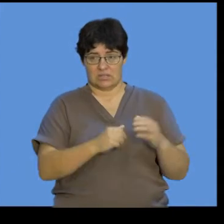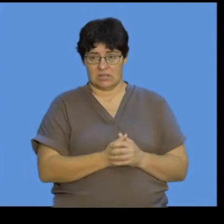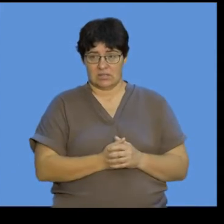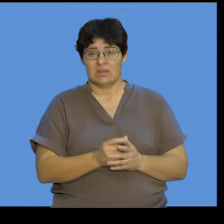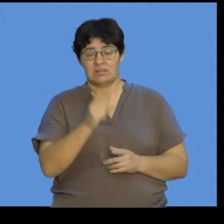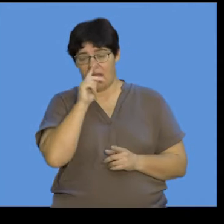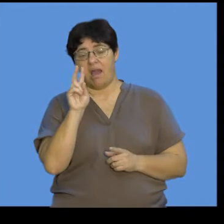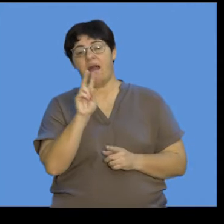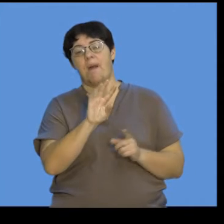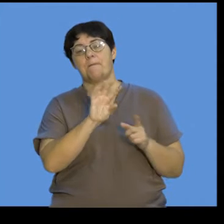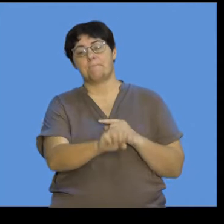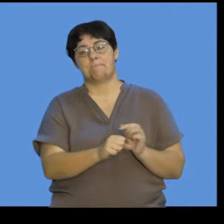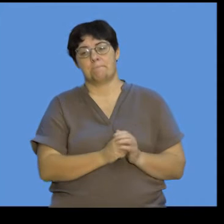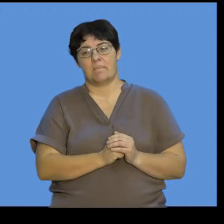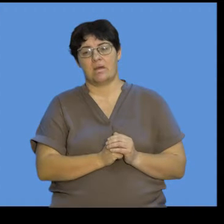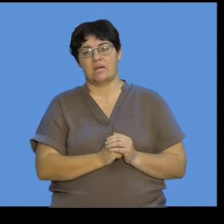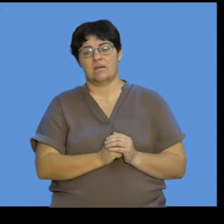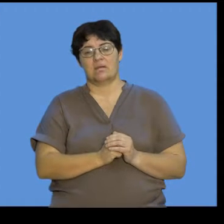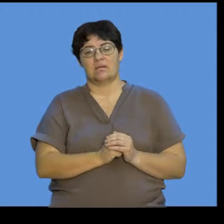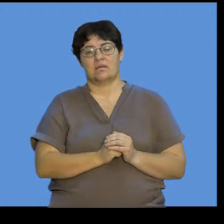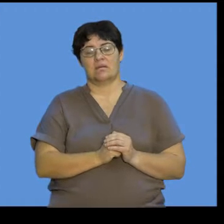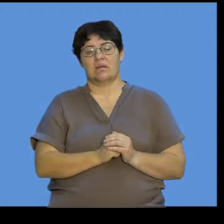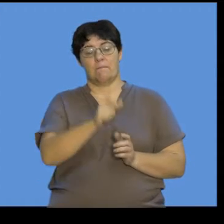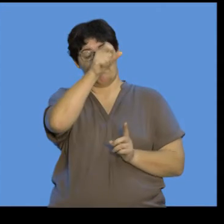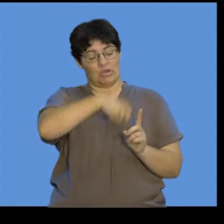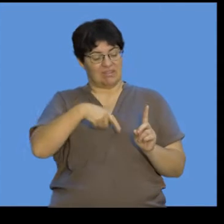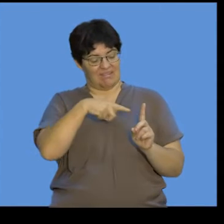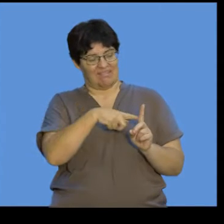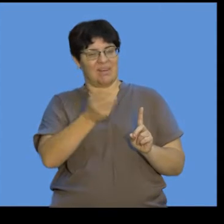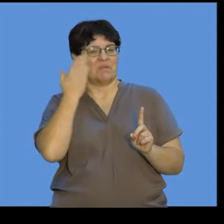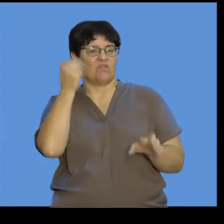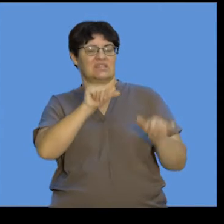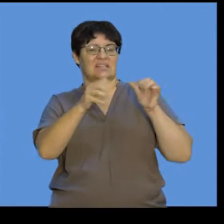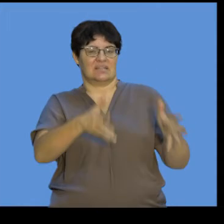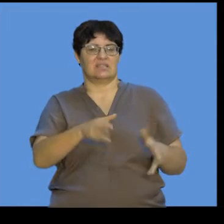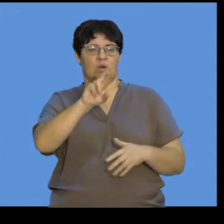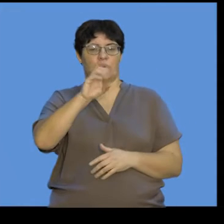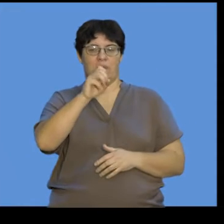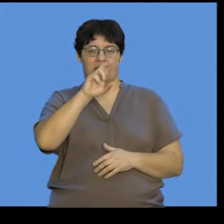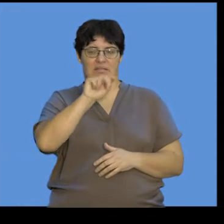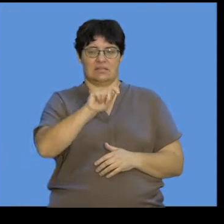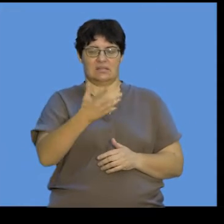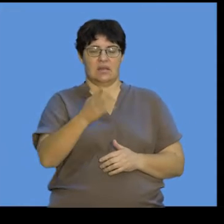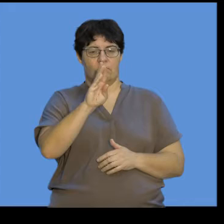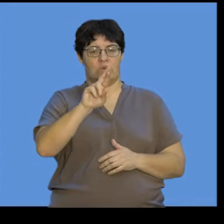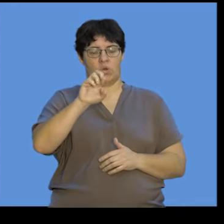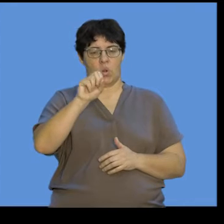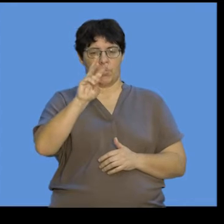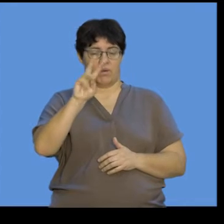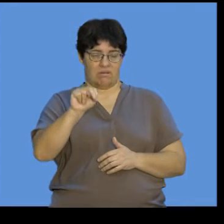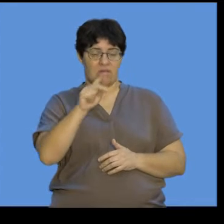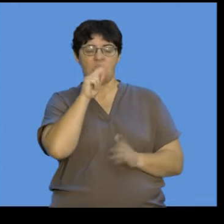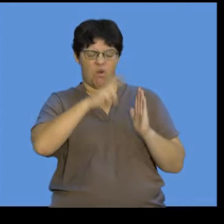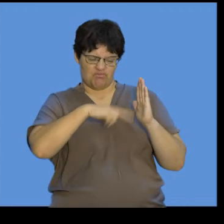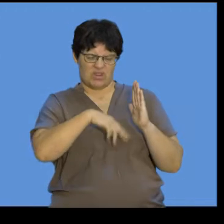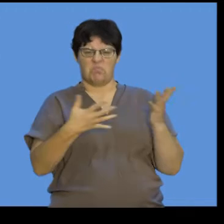observation that was made by one of the earlier scientists, which is Robert Brown. You can read more on that to try and understand